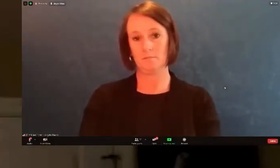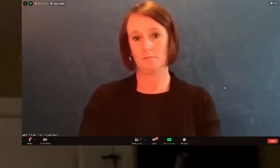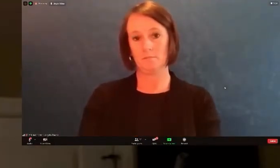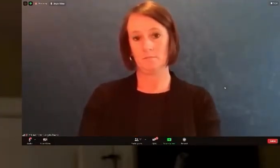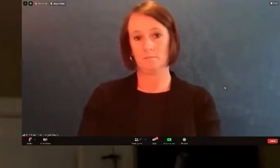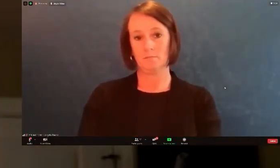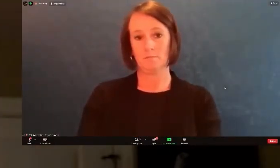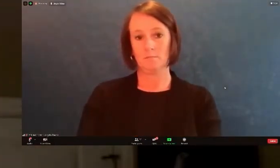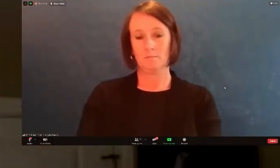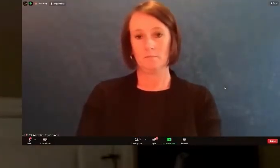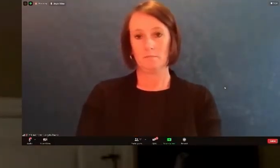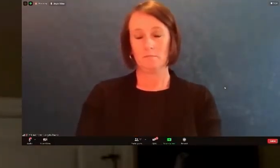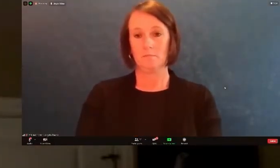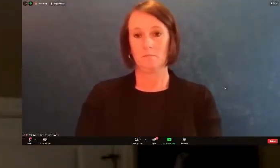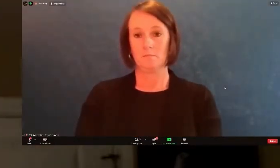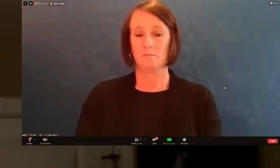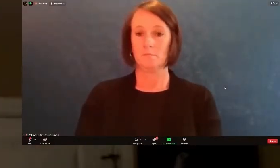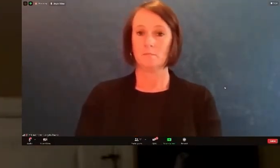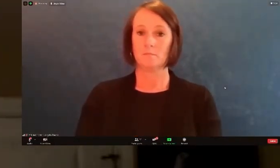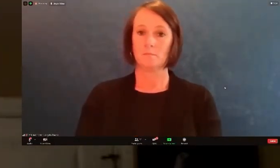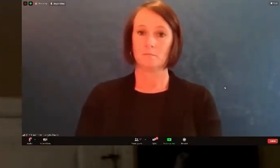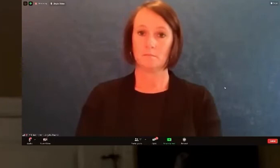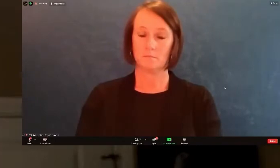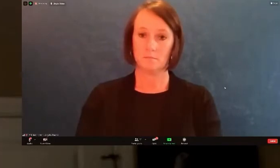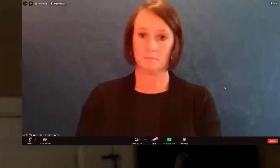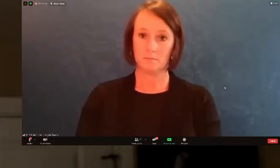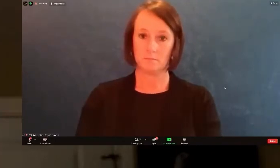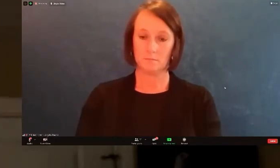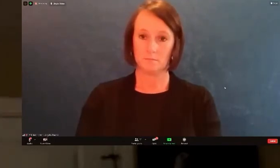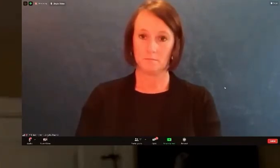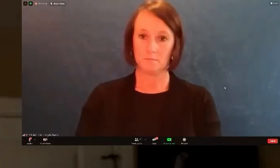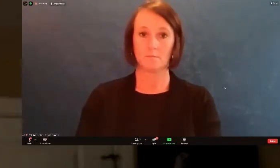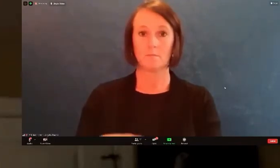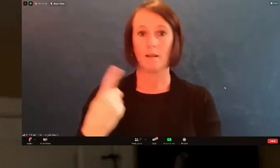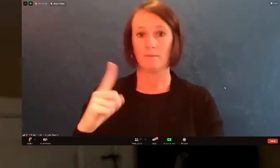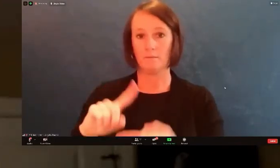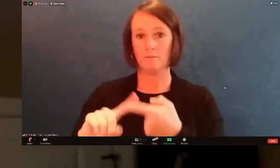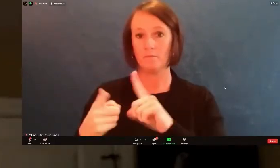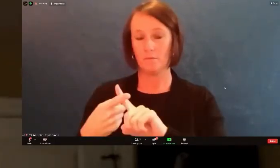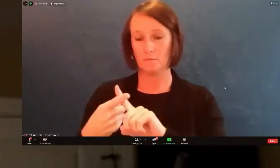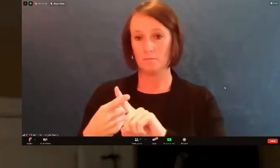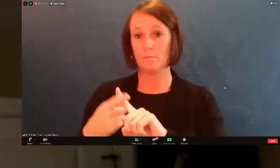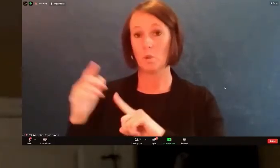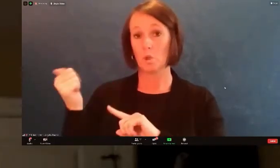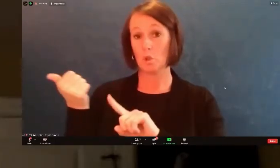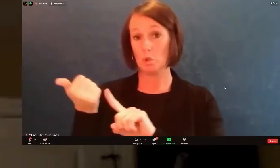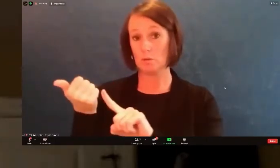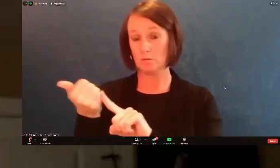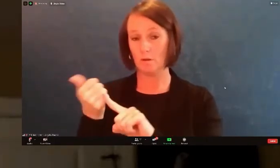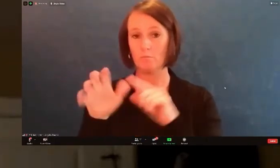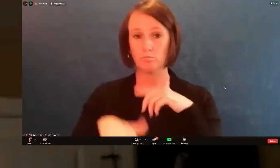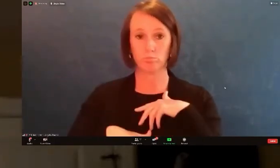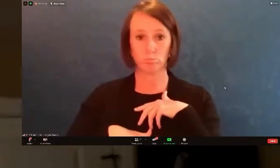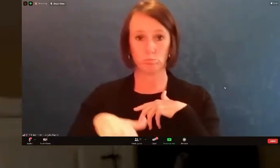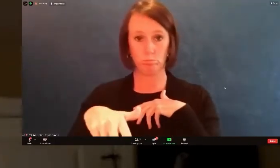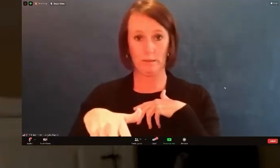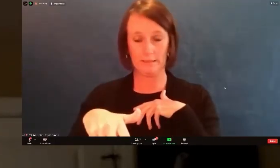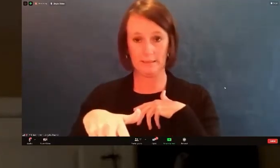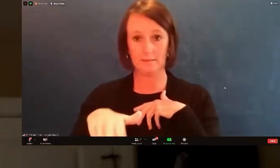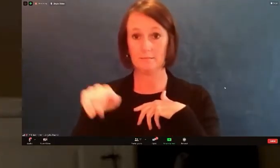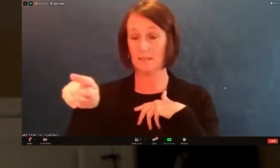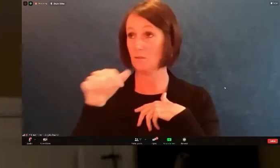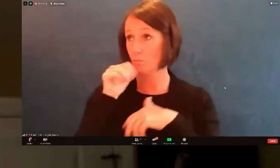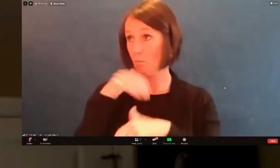said, and I have permission to share this, when she was expecting her first baby, she had a medicine man come up to her and said, "You're going to have a